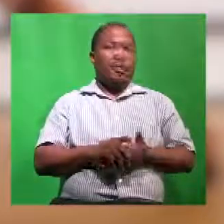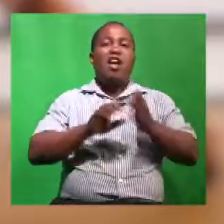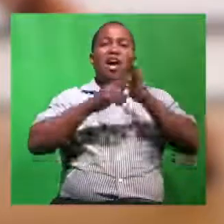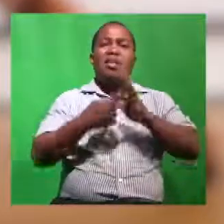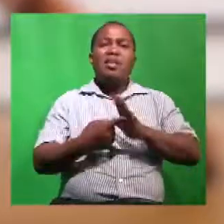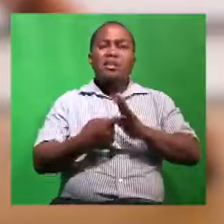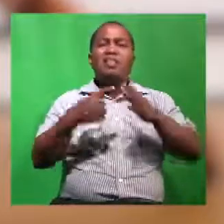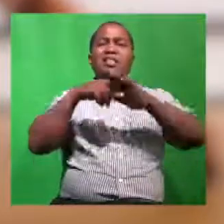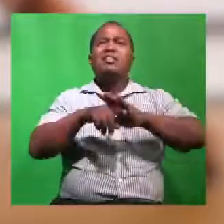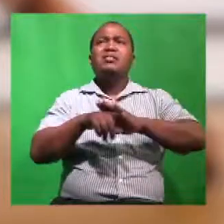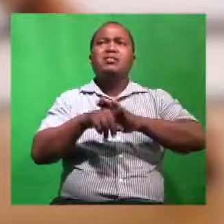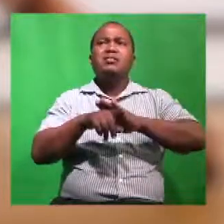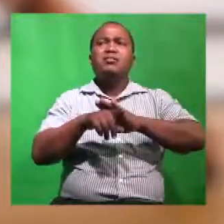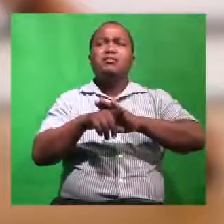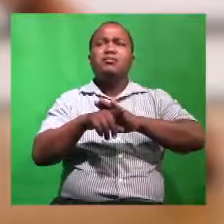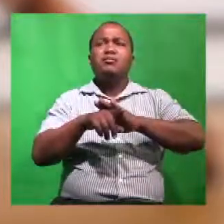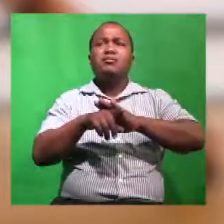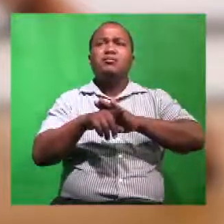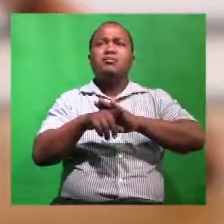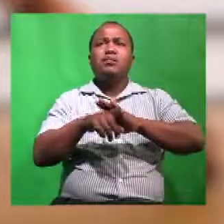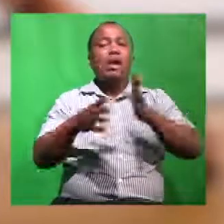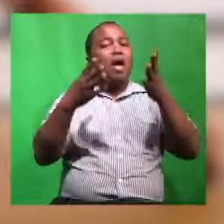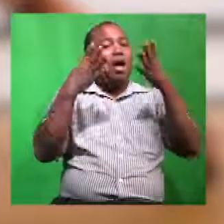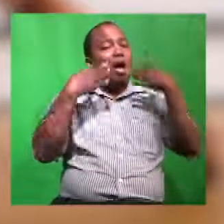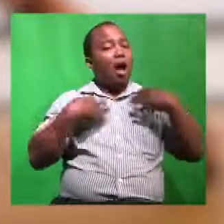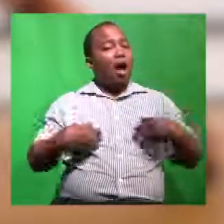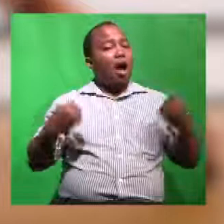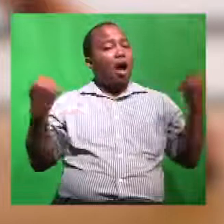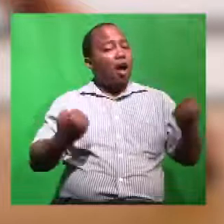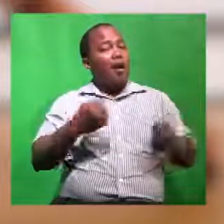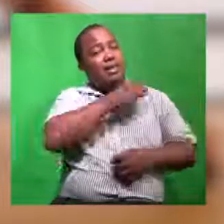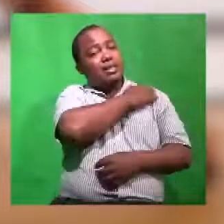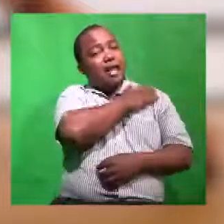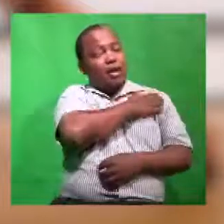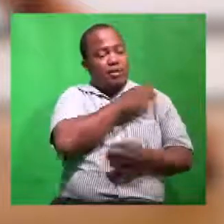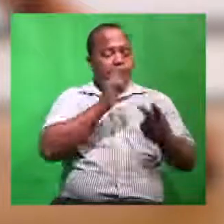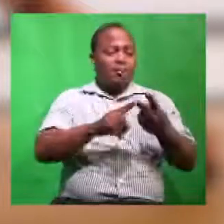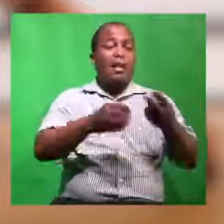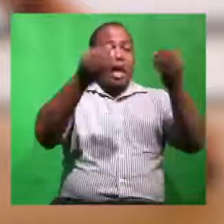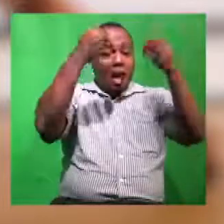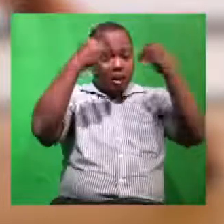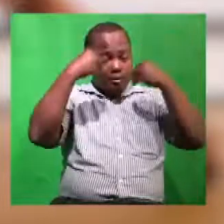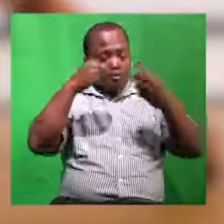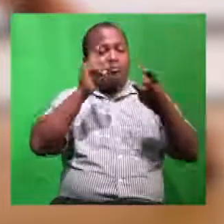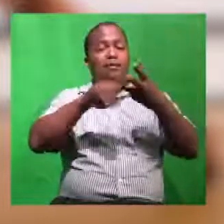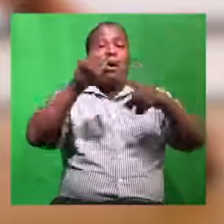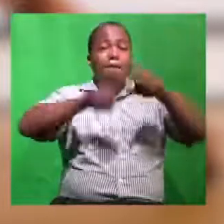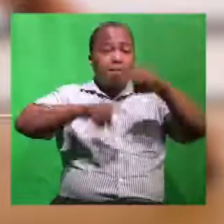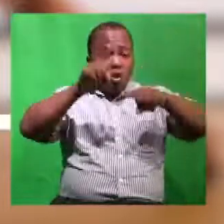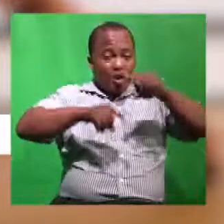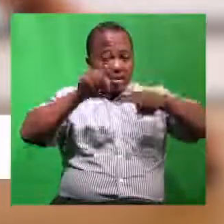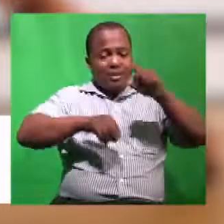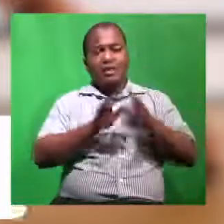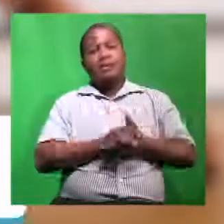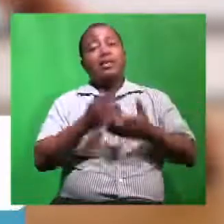For example, in terms of health services, in terms of education, in terms of political whatever. In